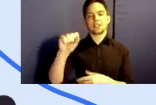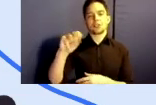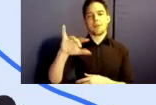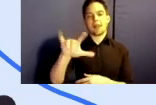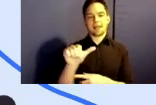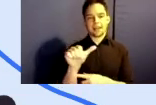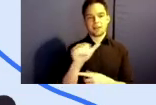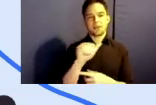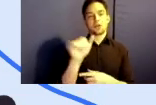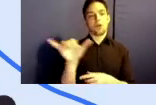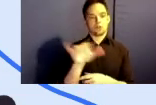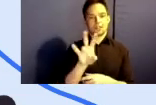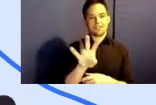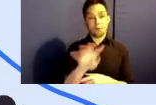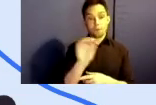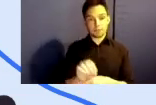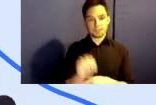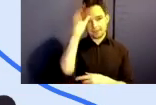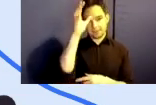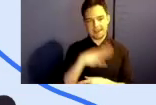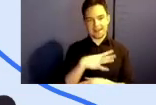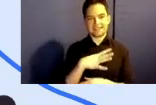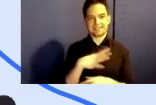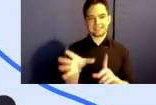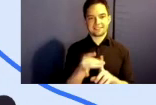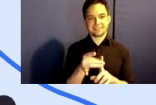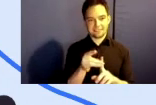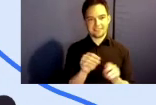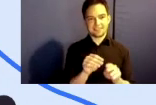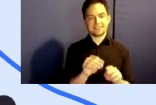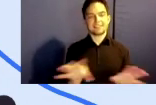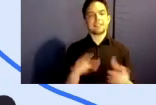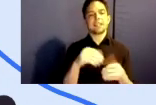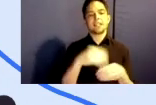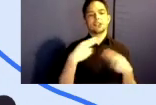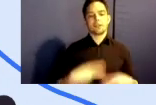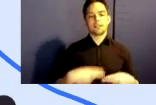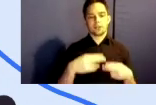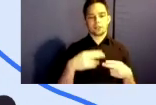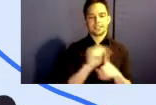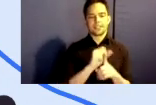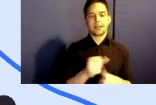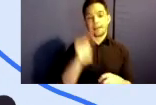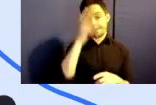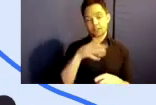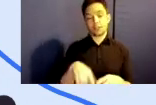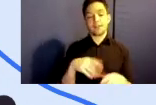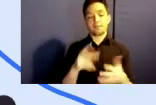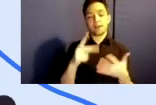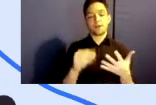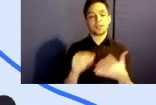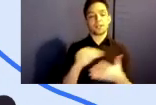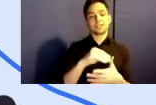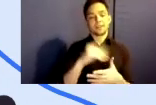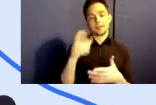male. Now that would suggest that in humanitarian settings that men should have priority to the vaccine because they're most